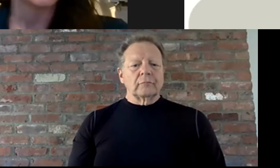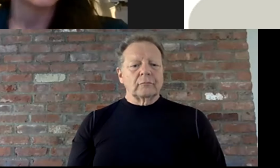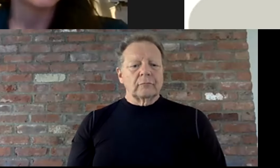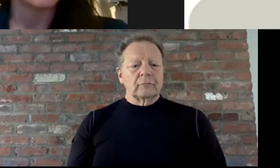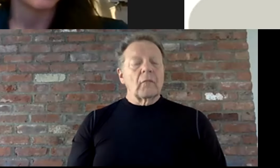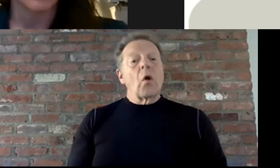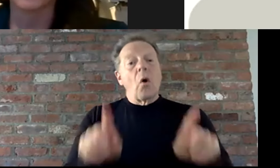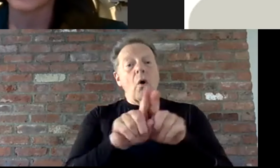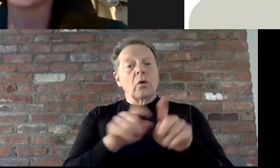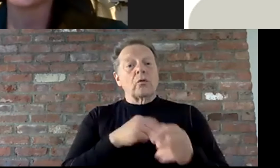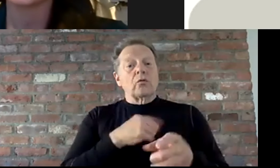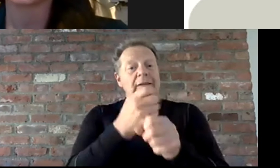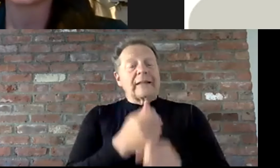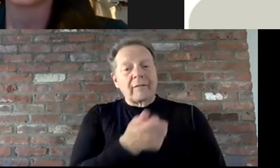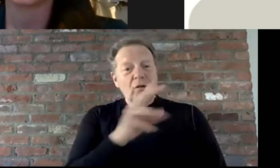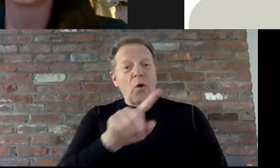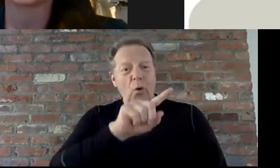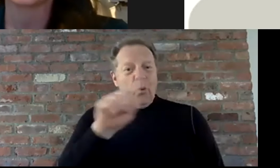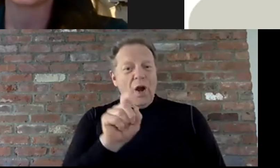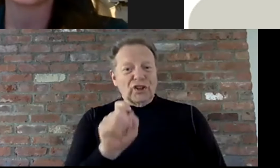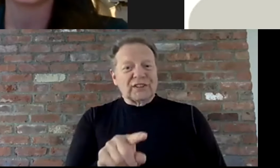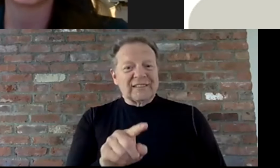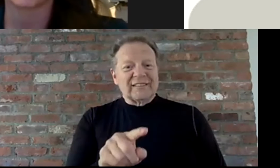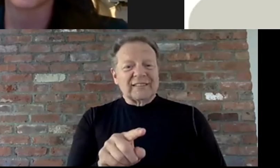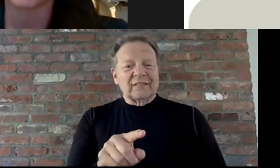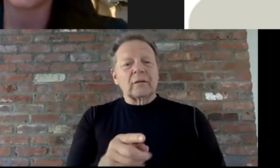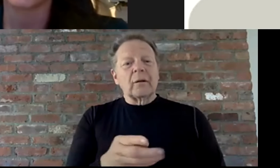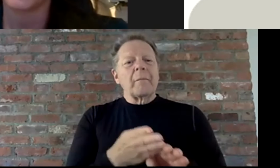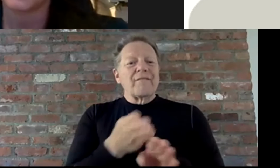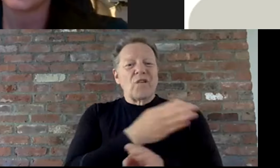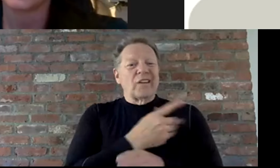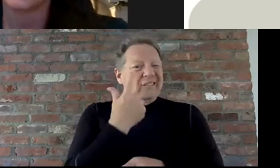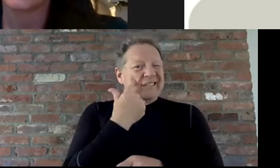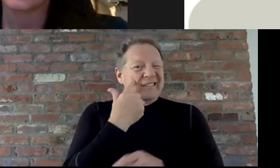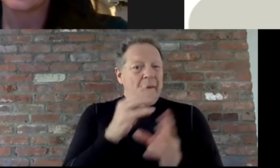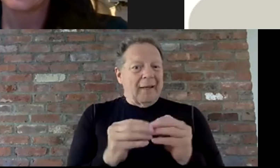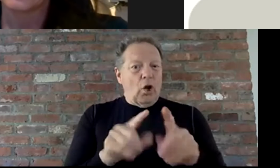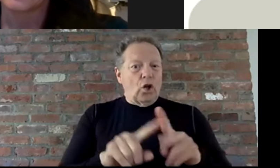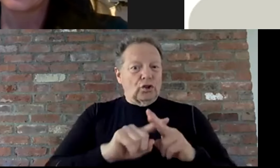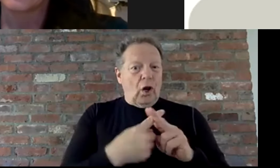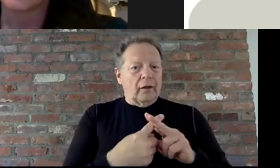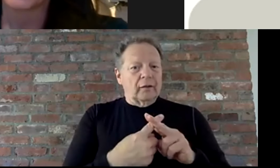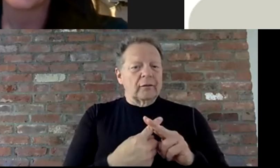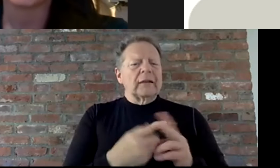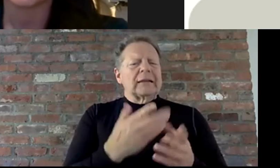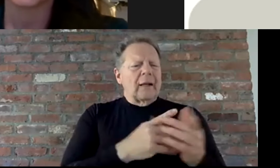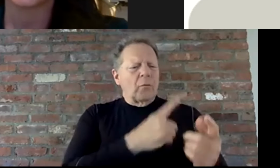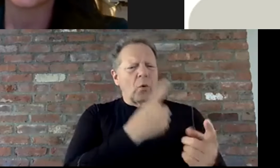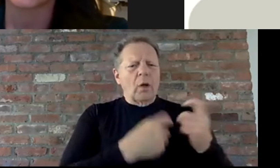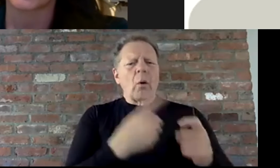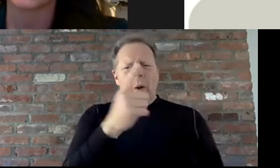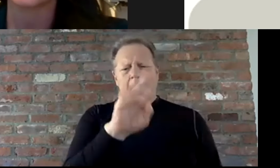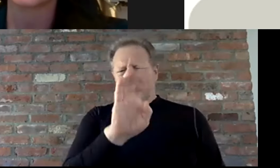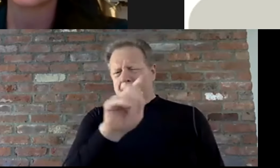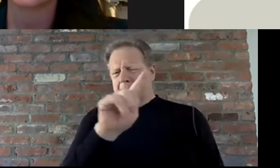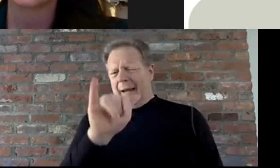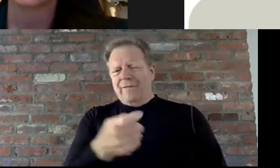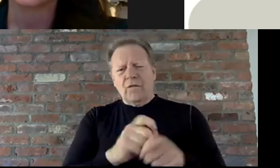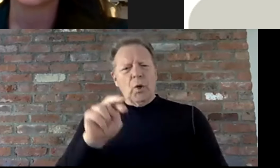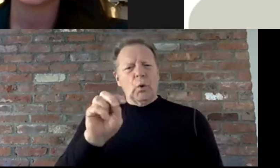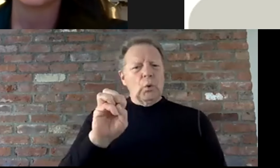We also received a couple questions before the meeting. Betty from Newark